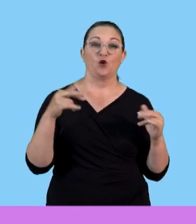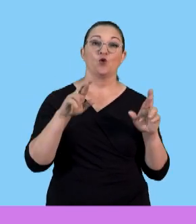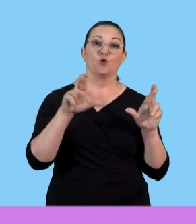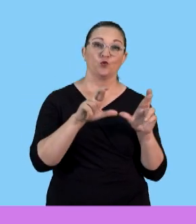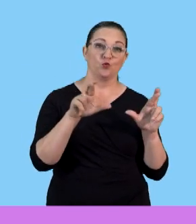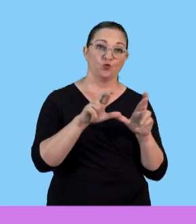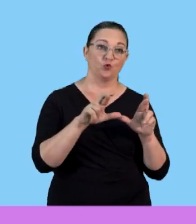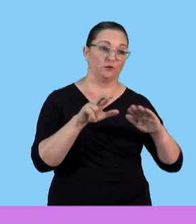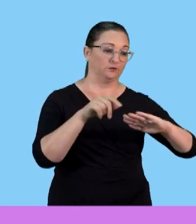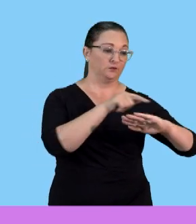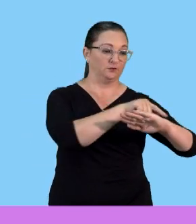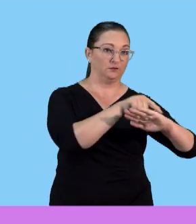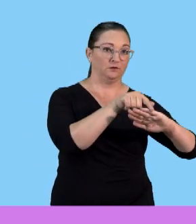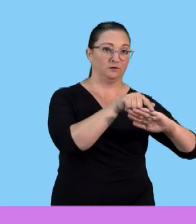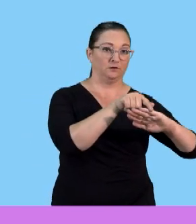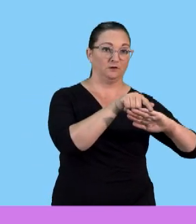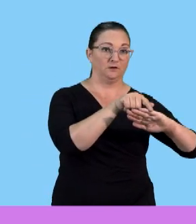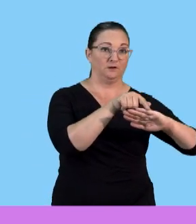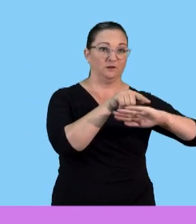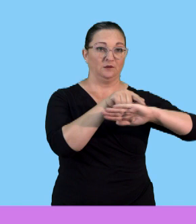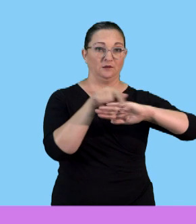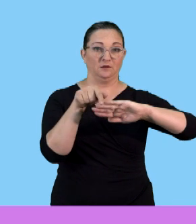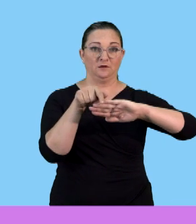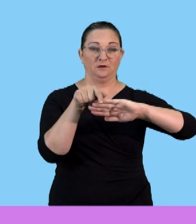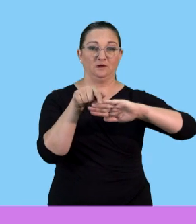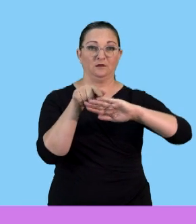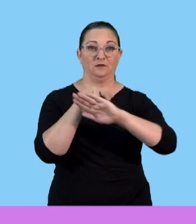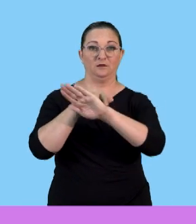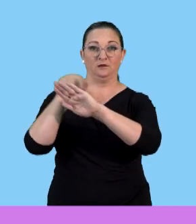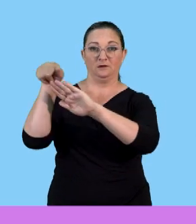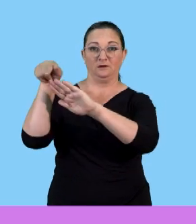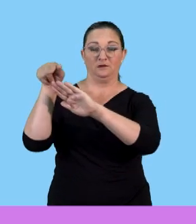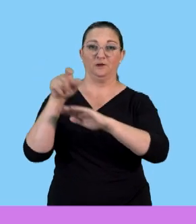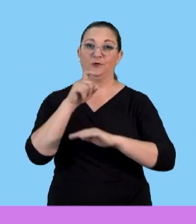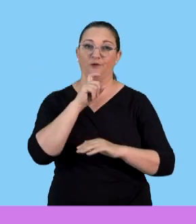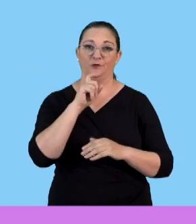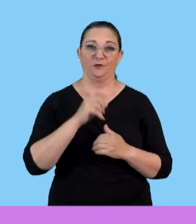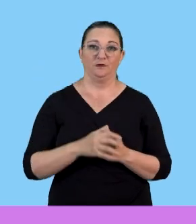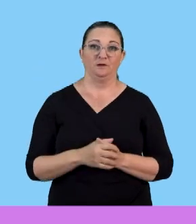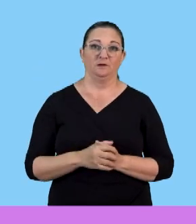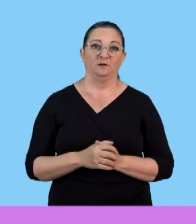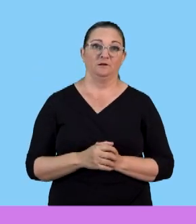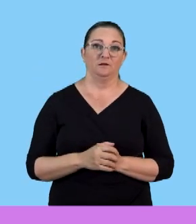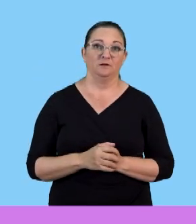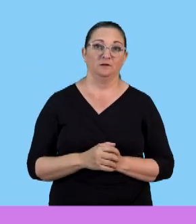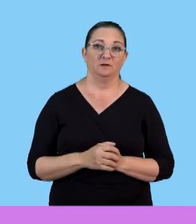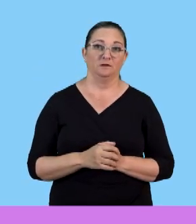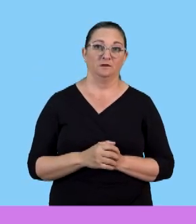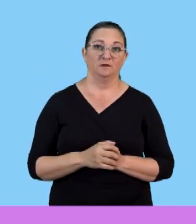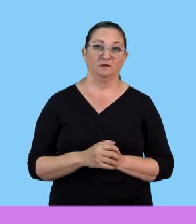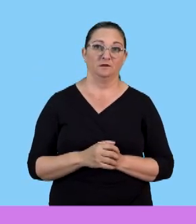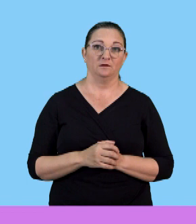line ruler. Then you join your points. You join your points. There we